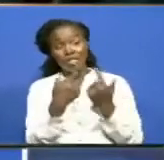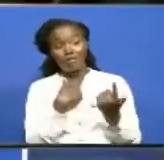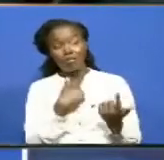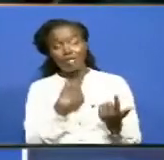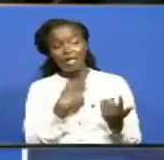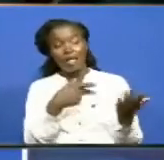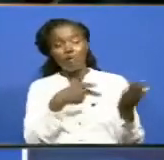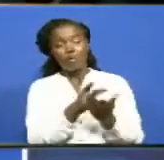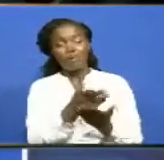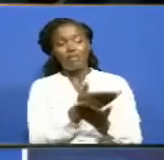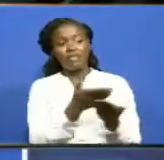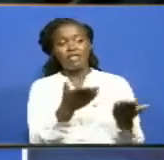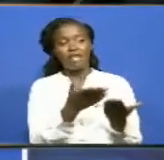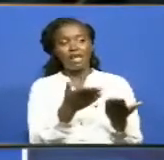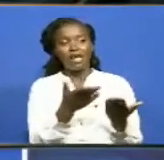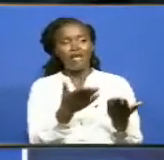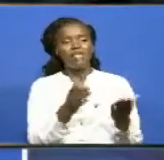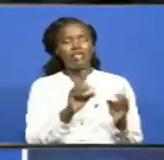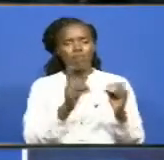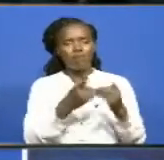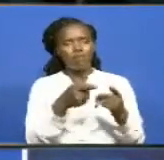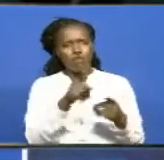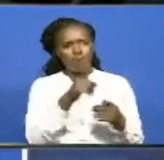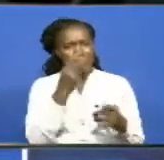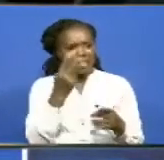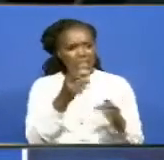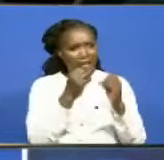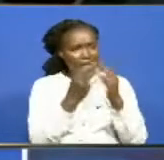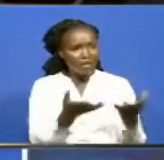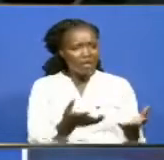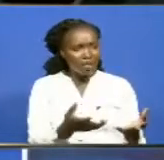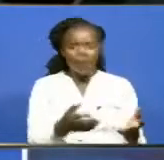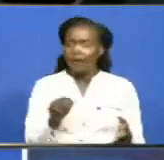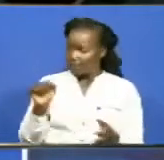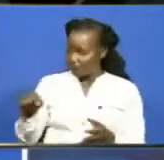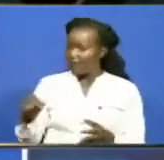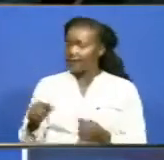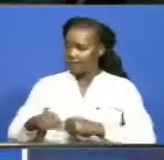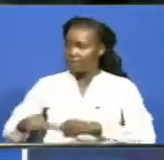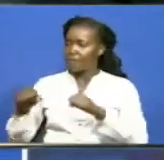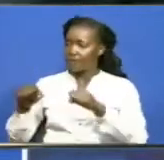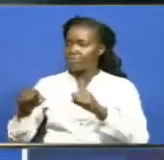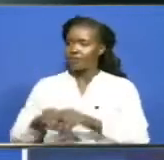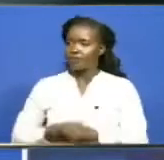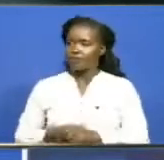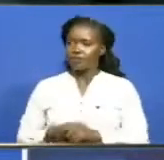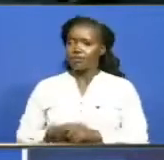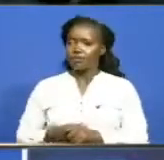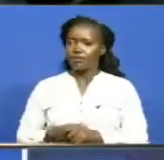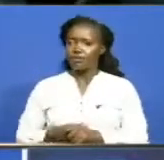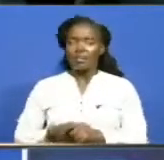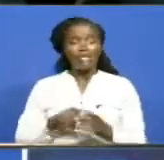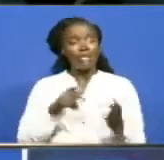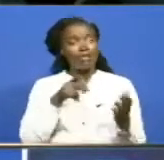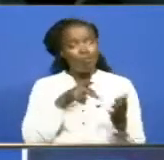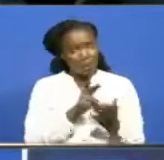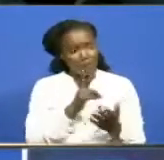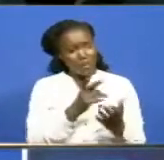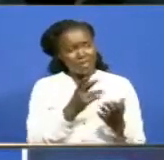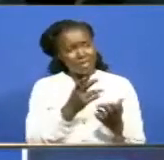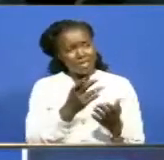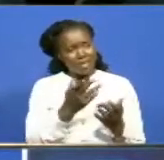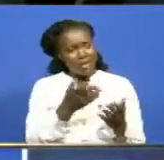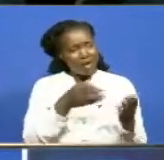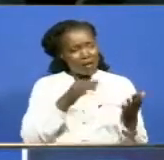there are payments that would bypass your department? Yes, Chairman. There are payments that would bypass